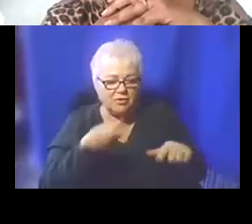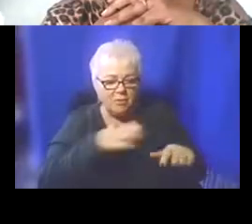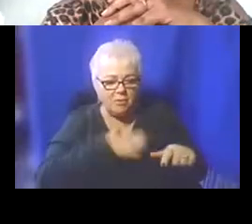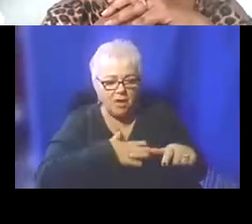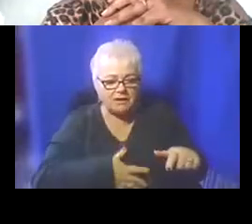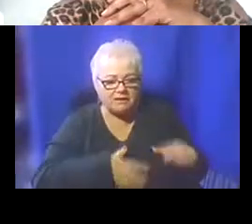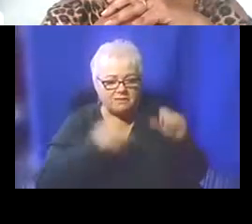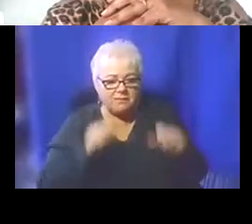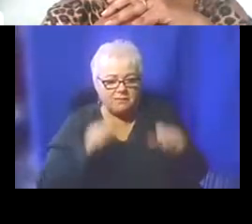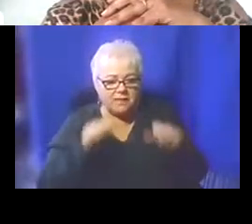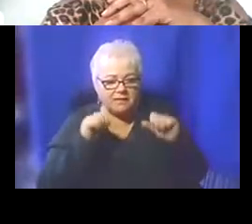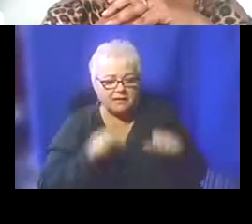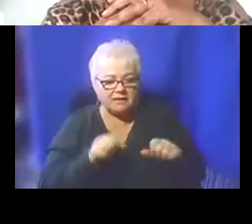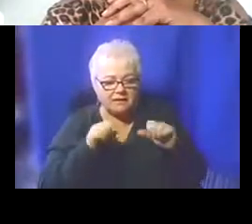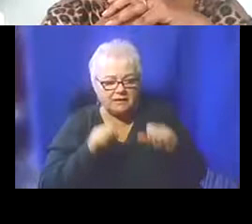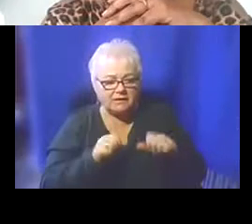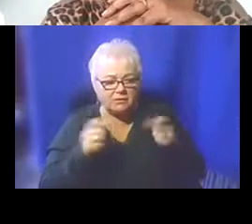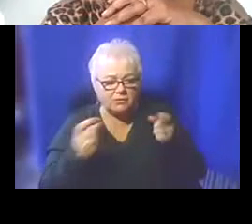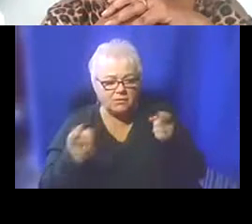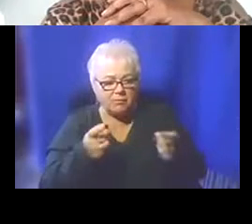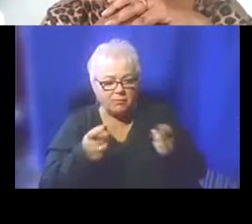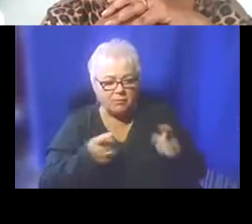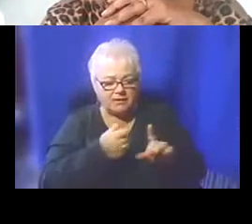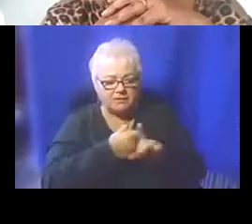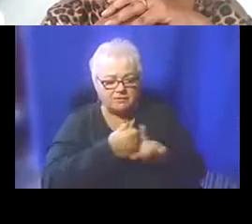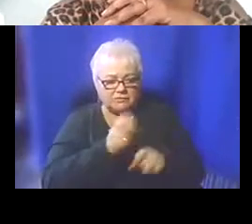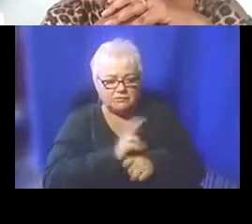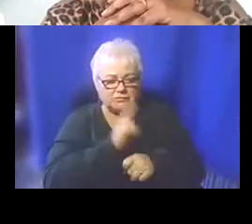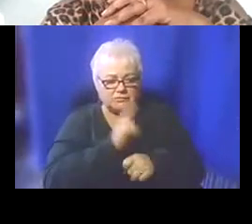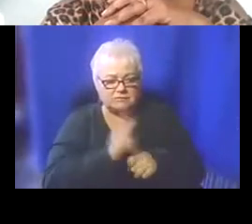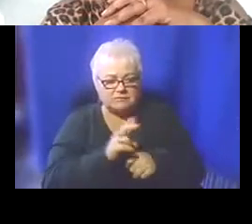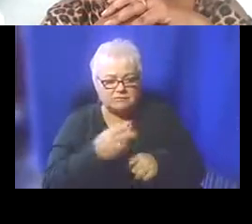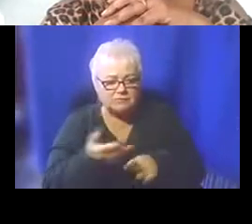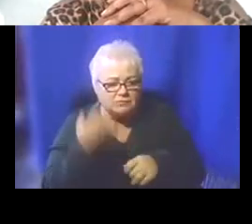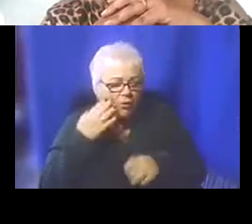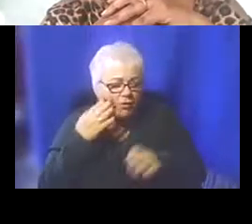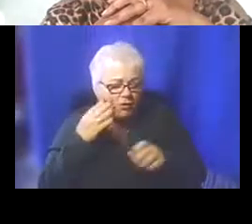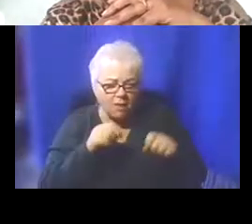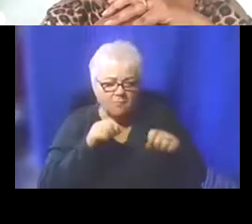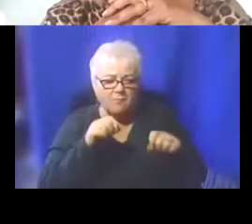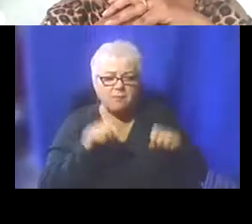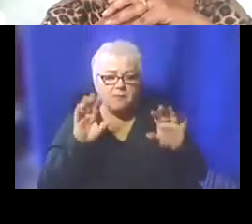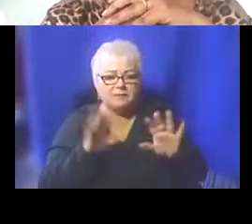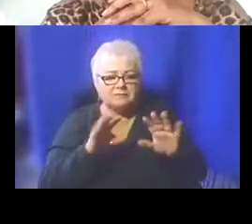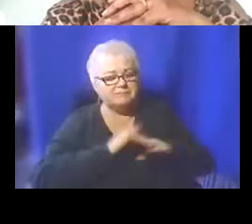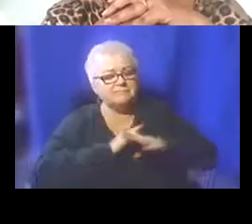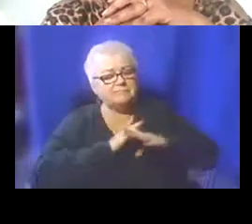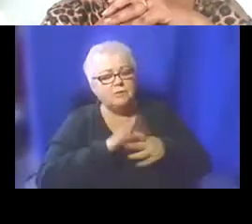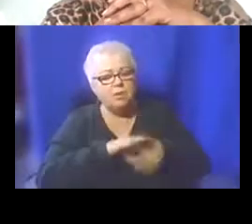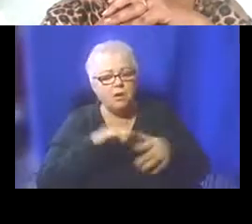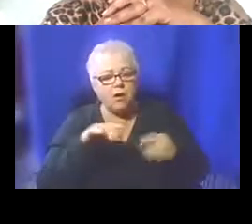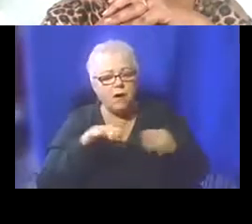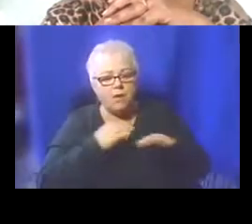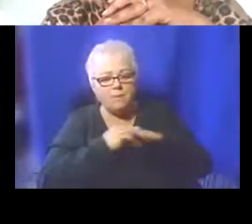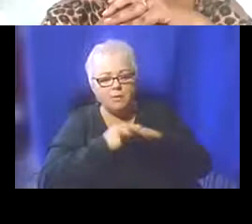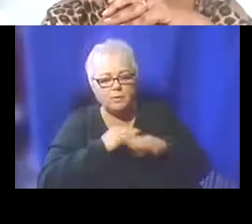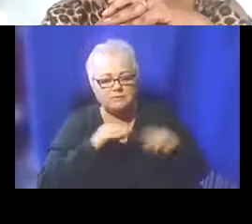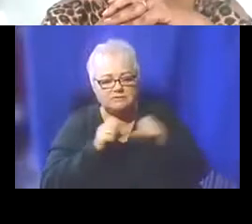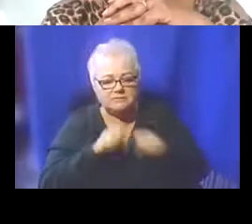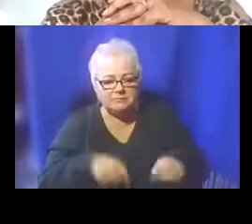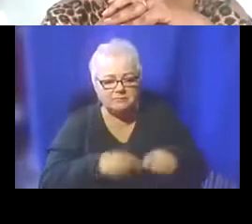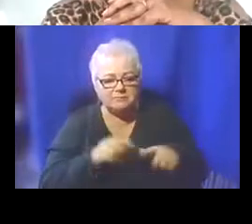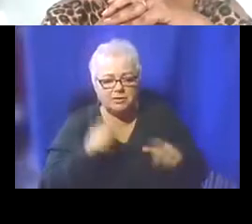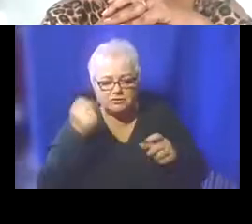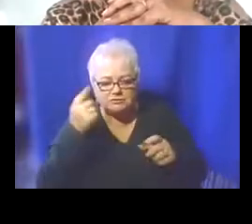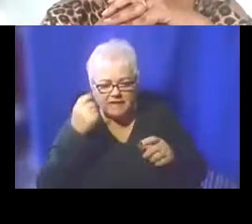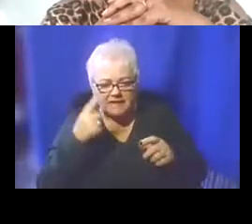ability to operate its own immune system? Because we know it compromises the immune system. Once you understand it, then you can deal with it. Because you